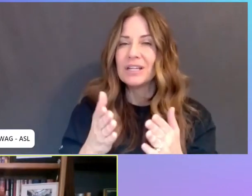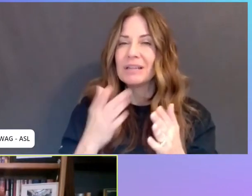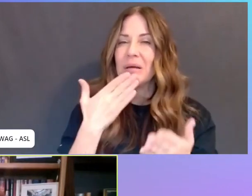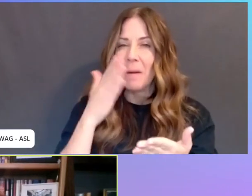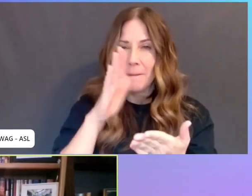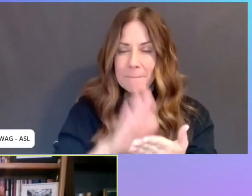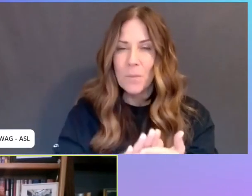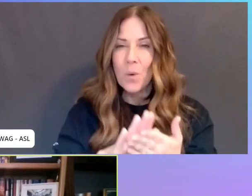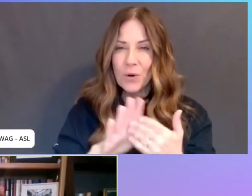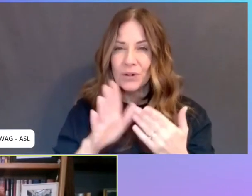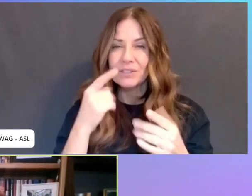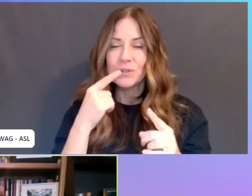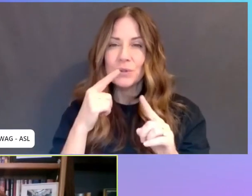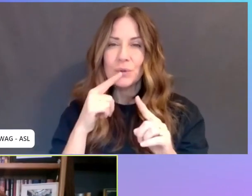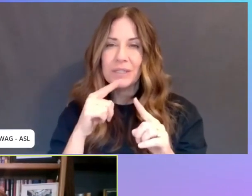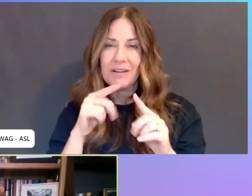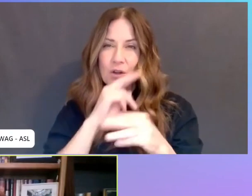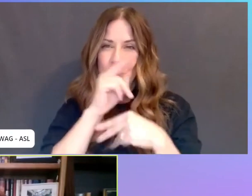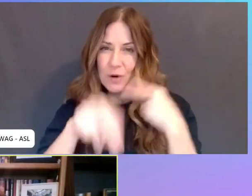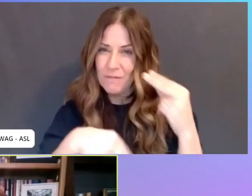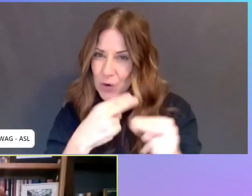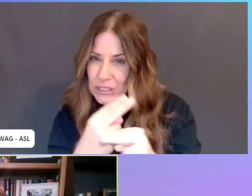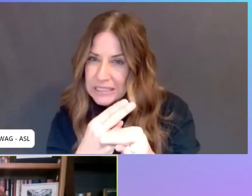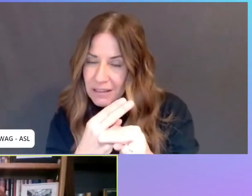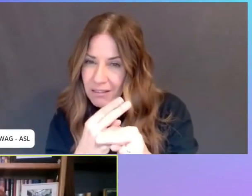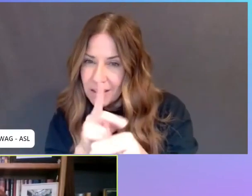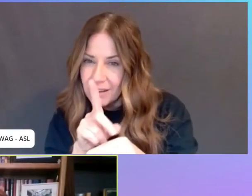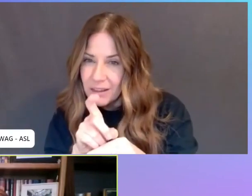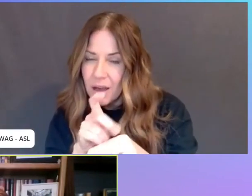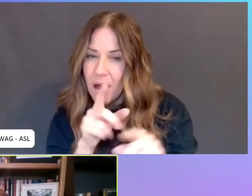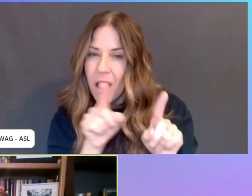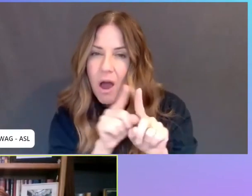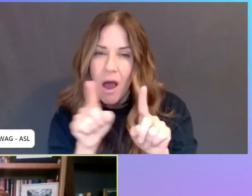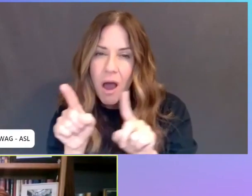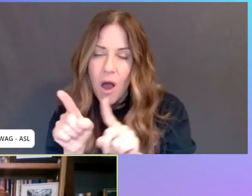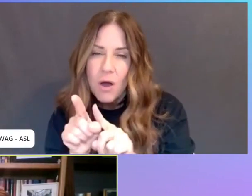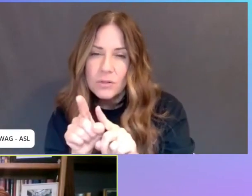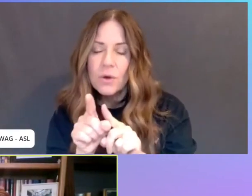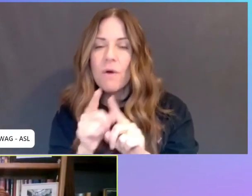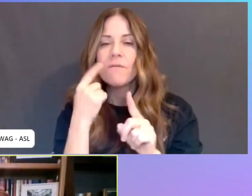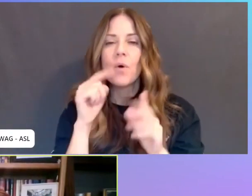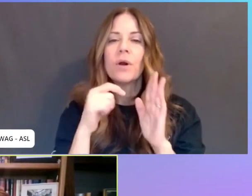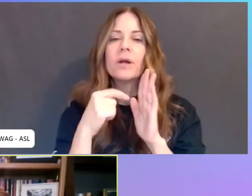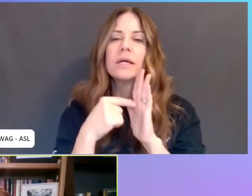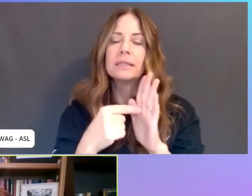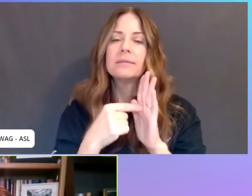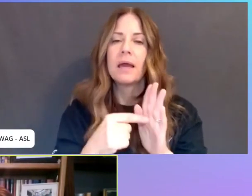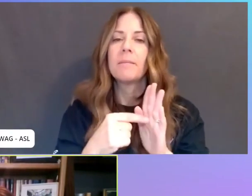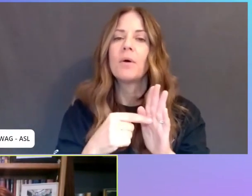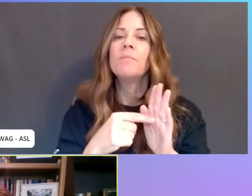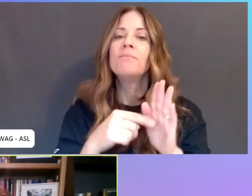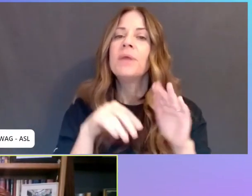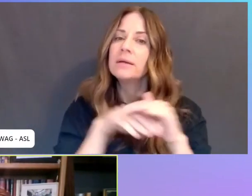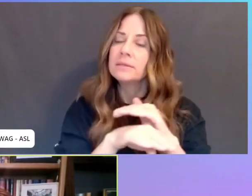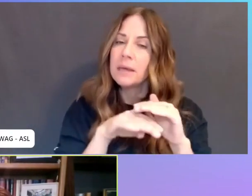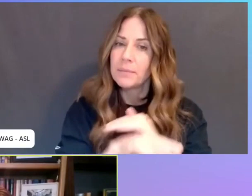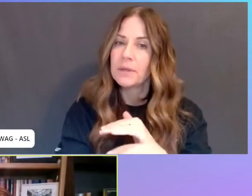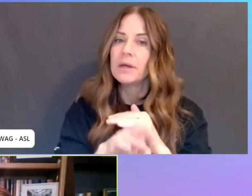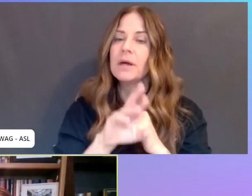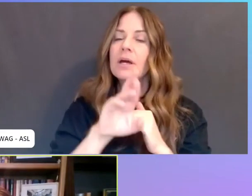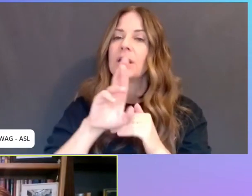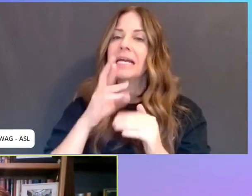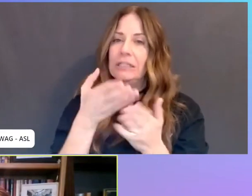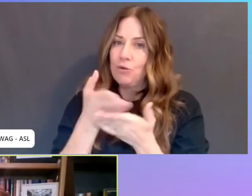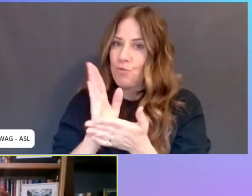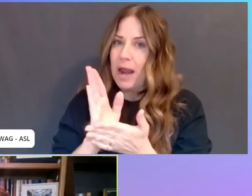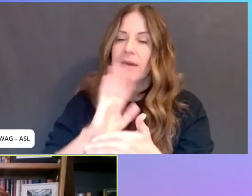providing accessible experiences universally? And then also a comment after that. For example, accessibility is a right for all people, not